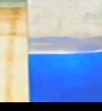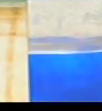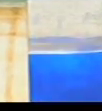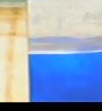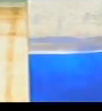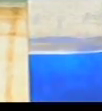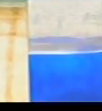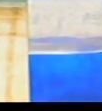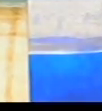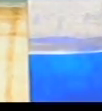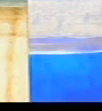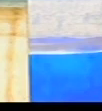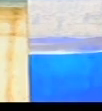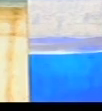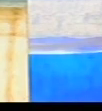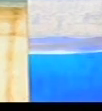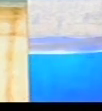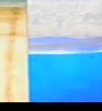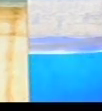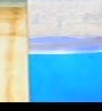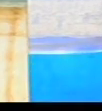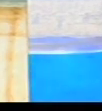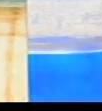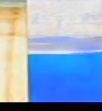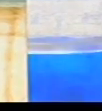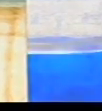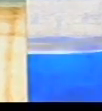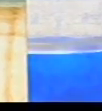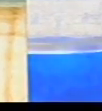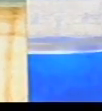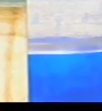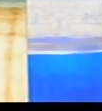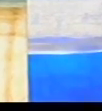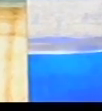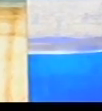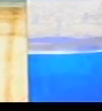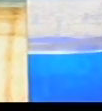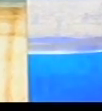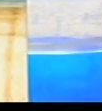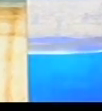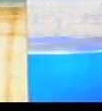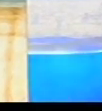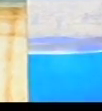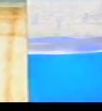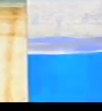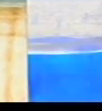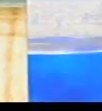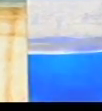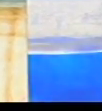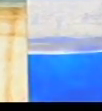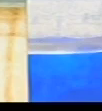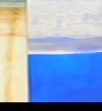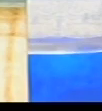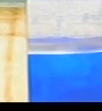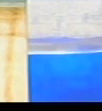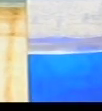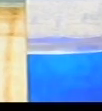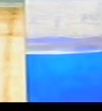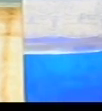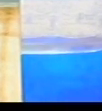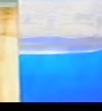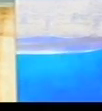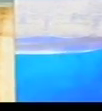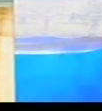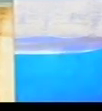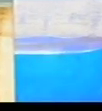16. Confess your faults one to another. And pray one for another. What does that mean? Just say,